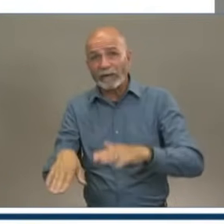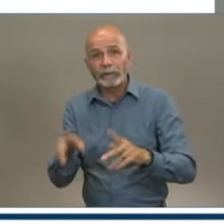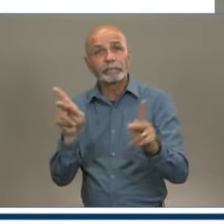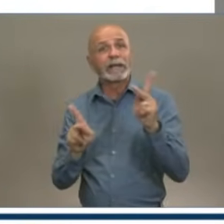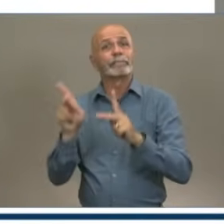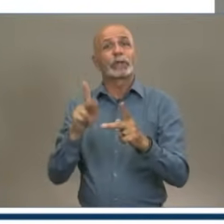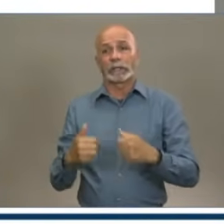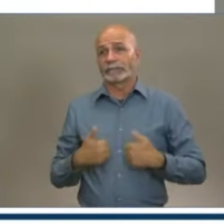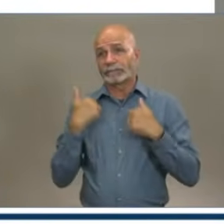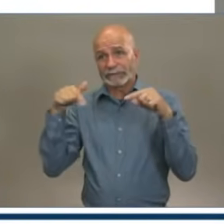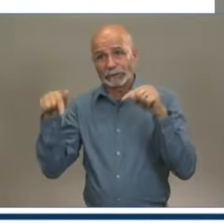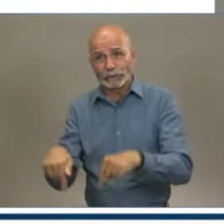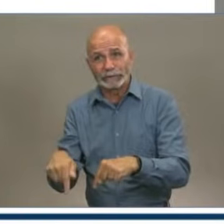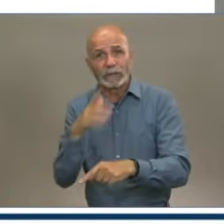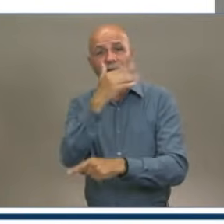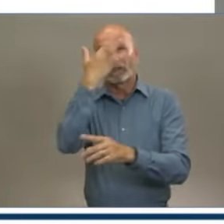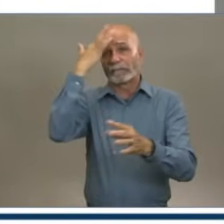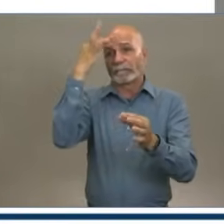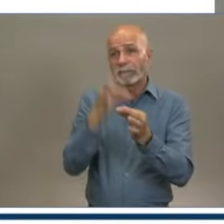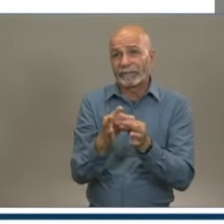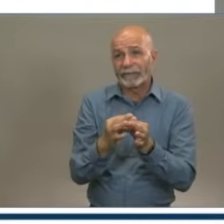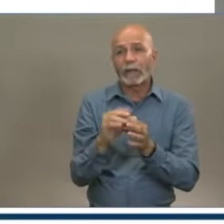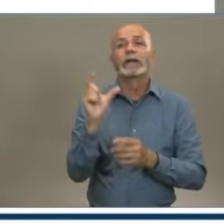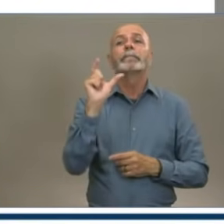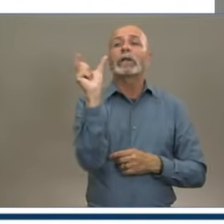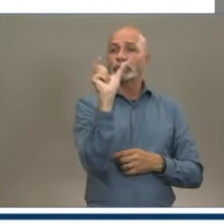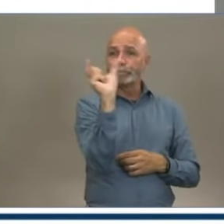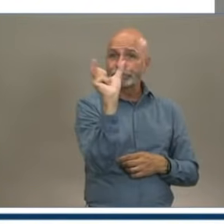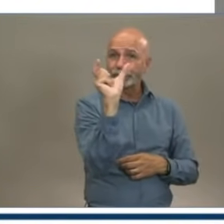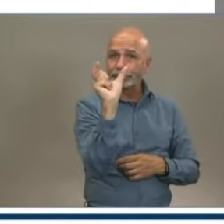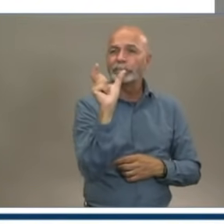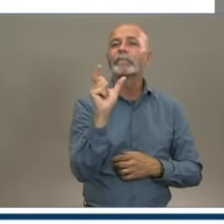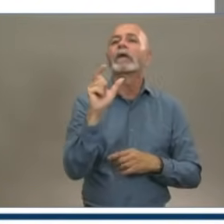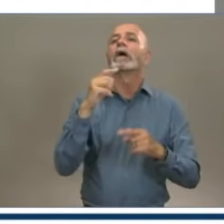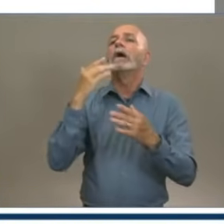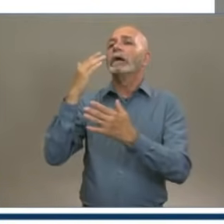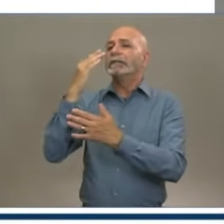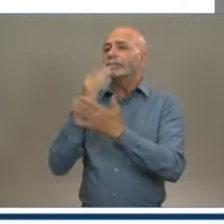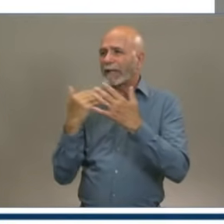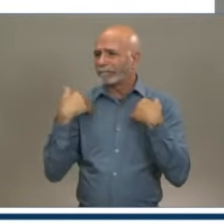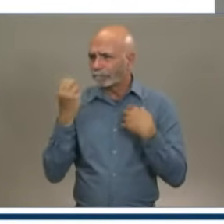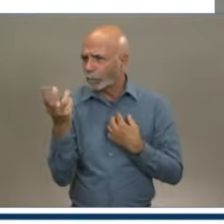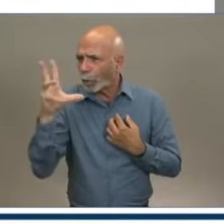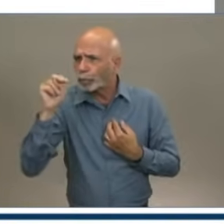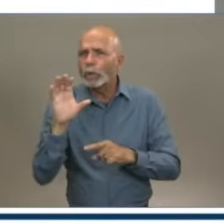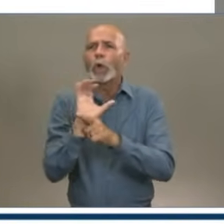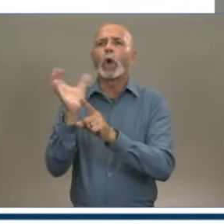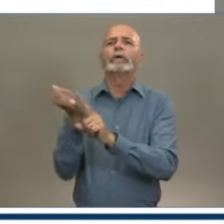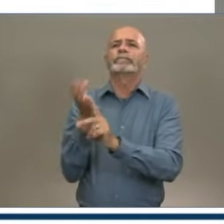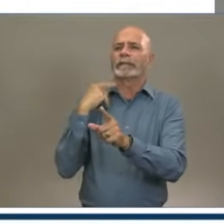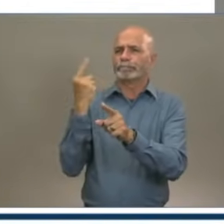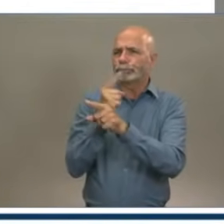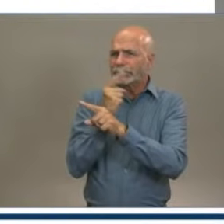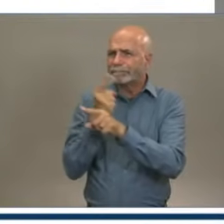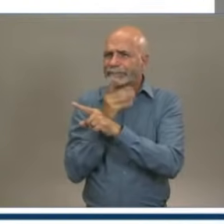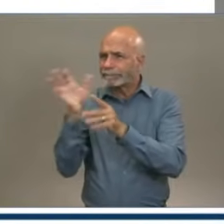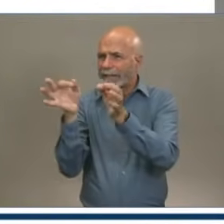faith, to make sure that we have culturally appropriate, language appropriate information on testing and